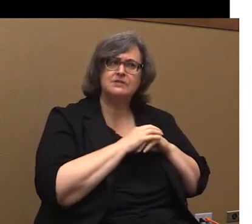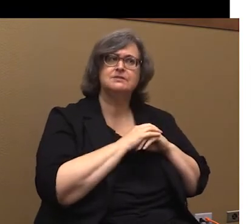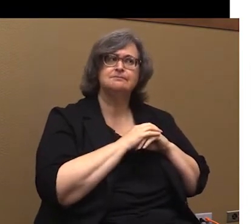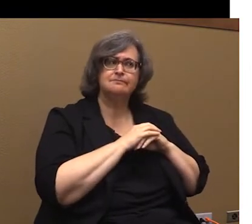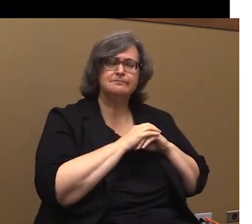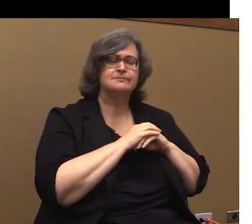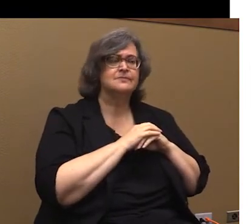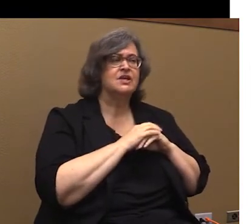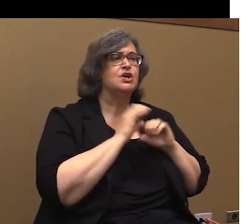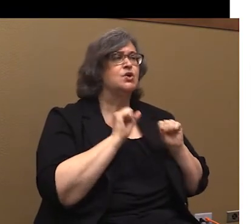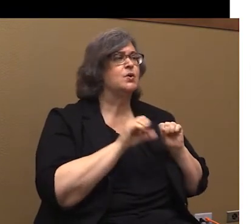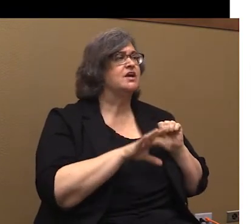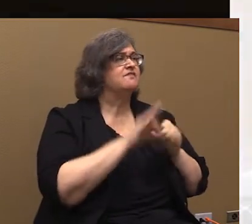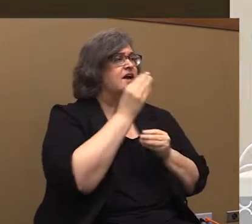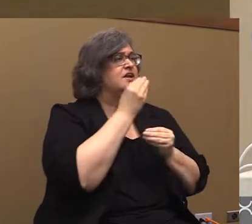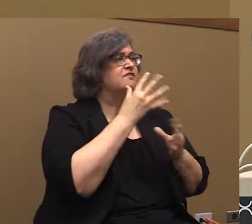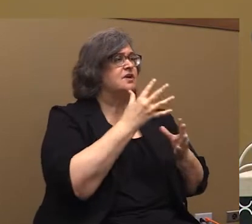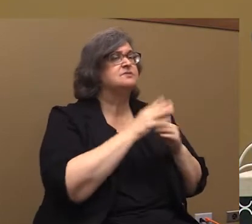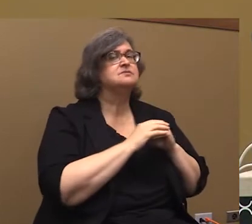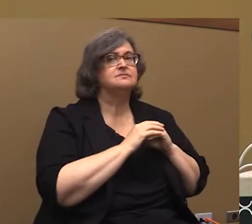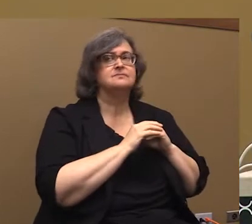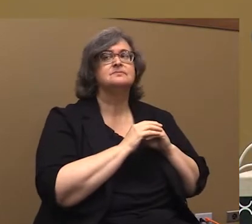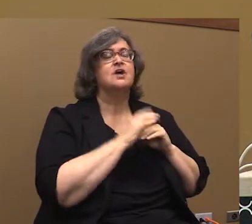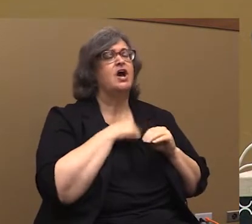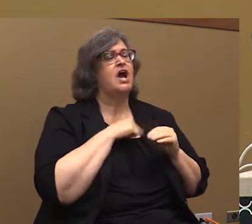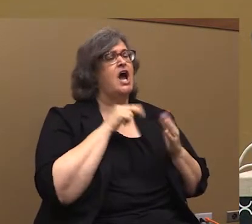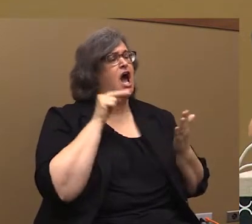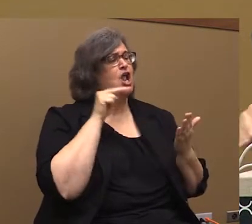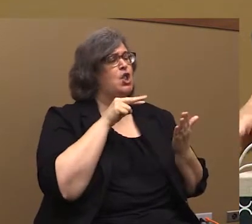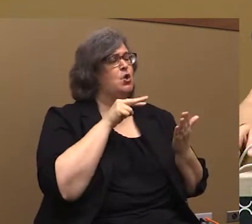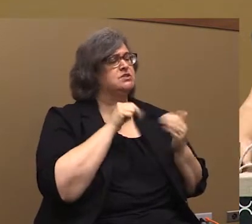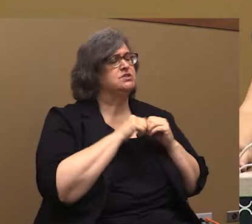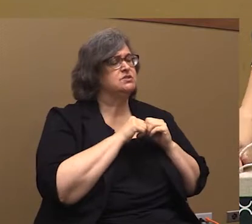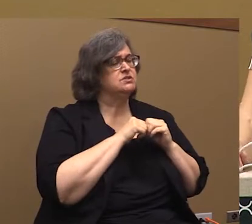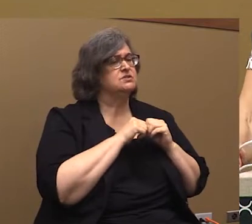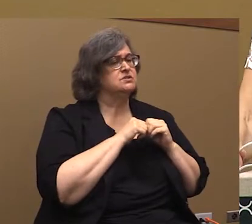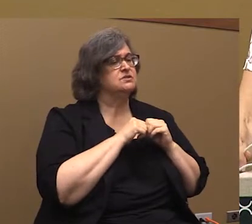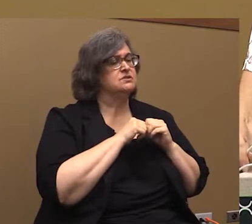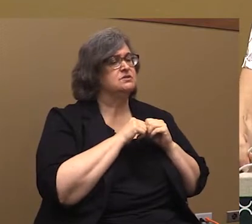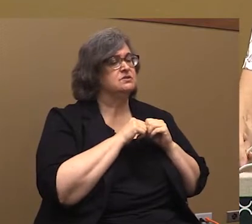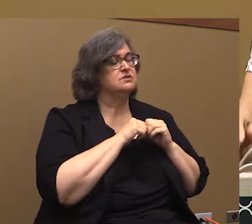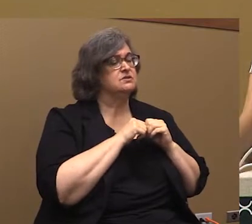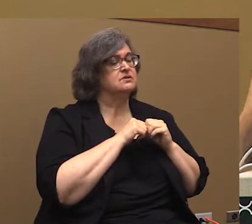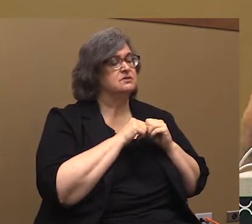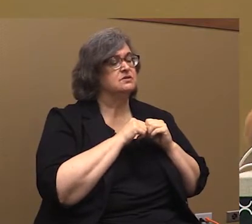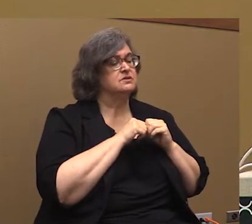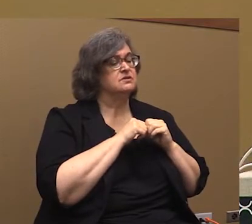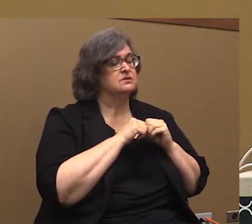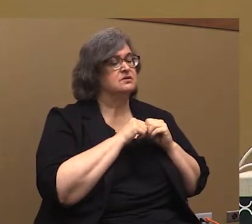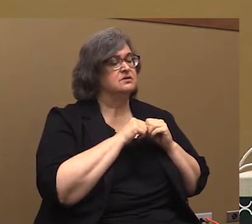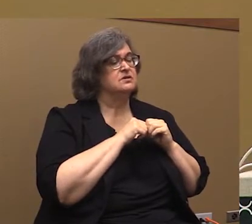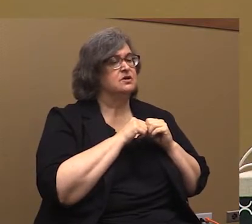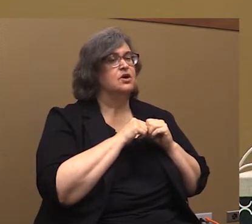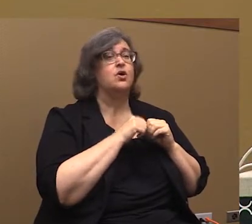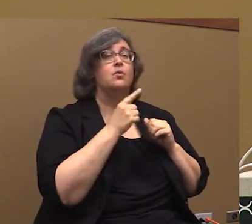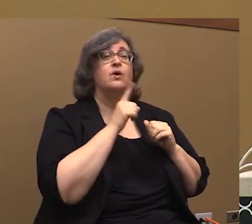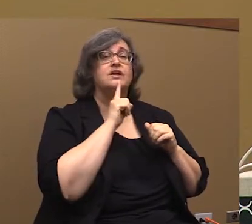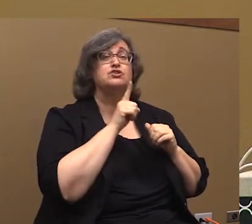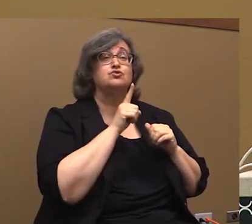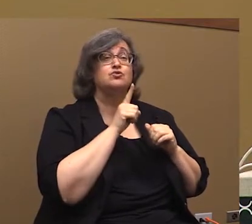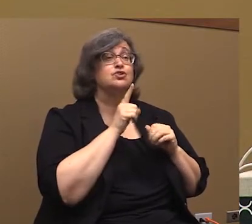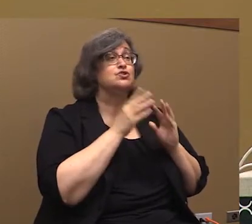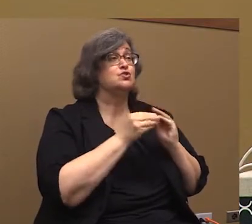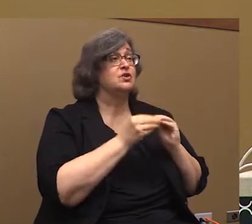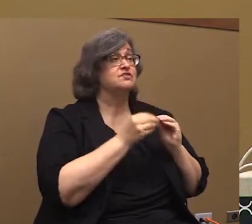They've expanded it to other things, but it's interesting. You can find information. And so